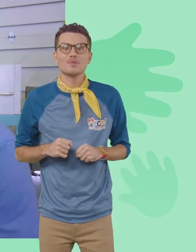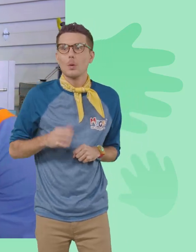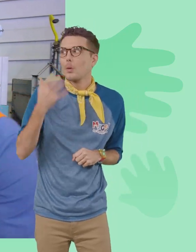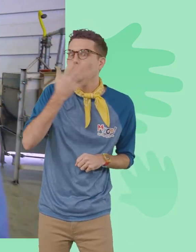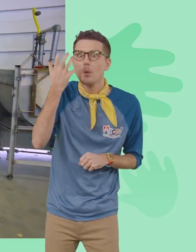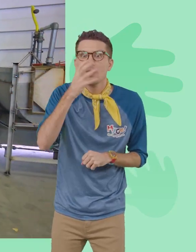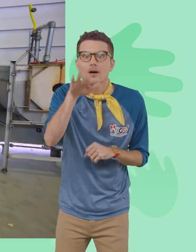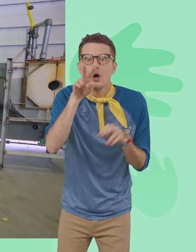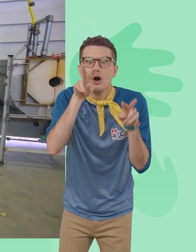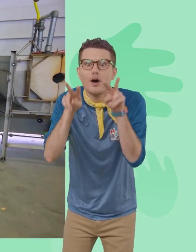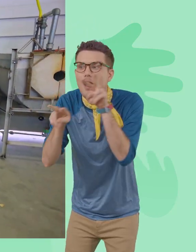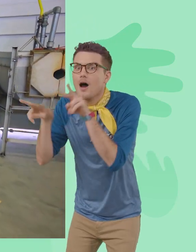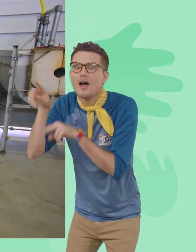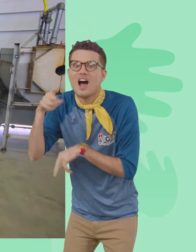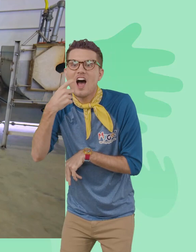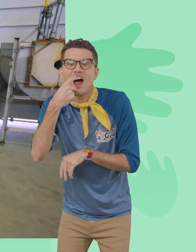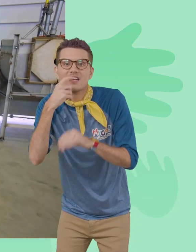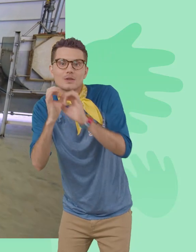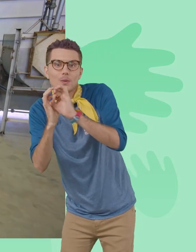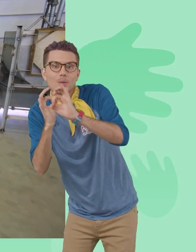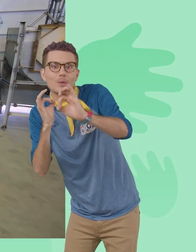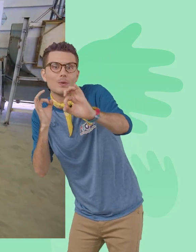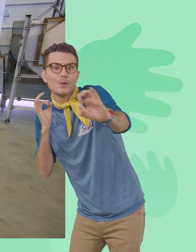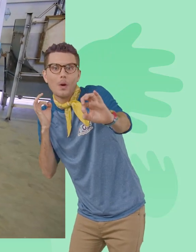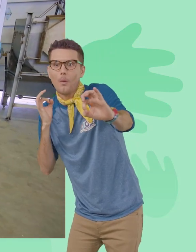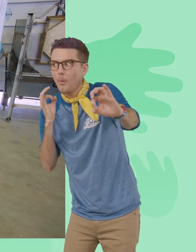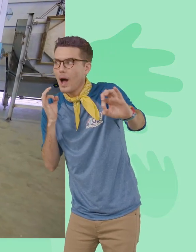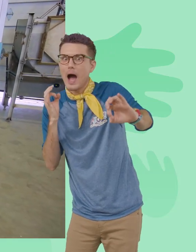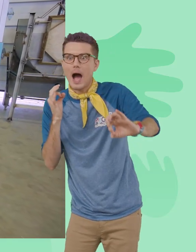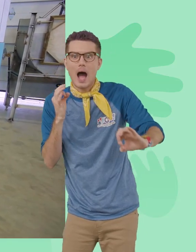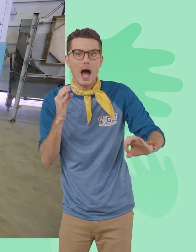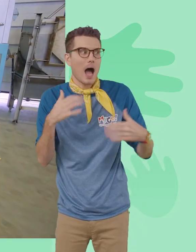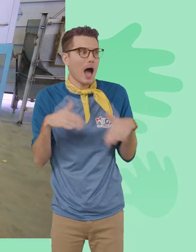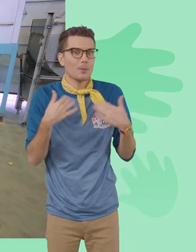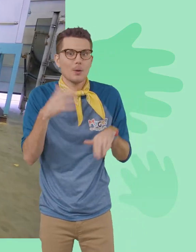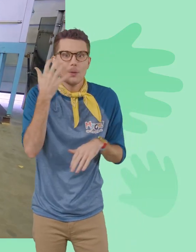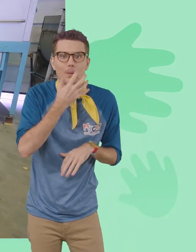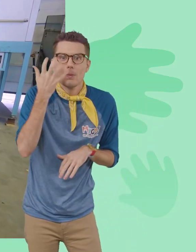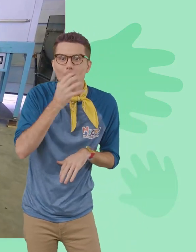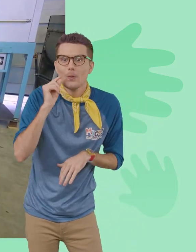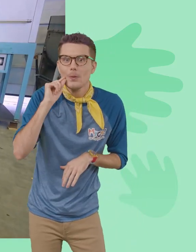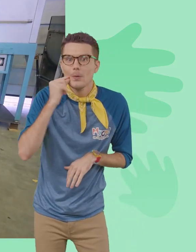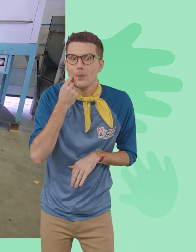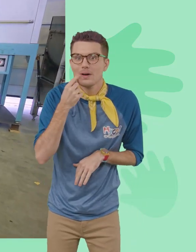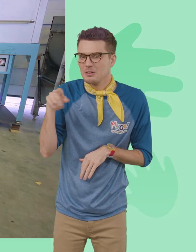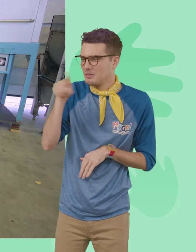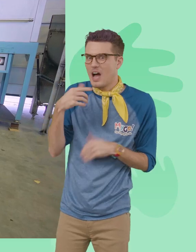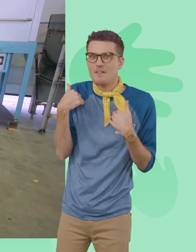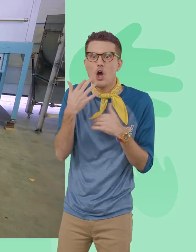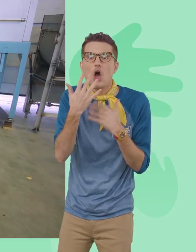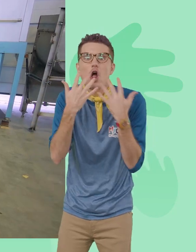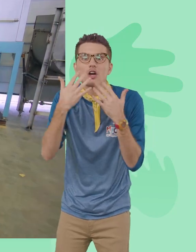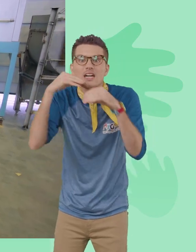Look at all these glass rods! Whoa! So cool! They have colors on the